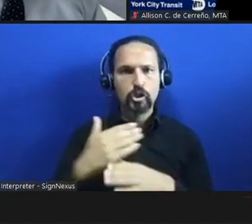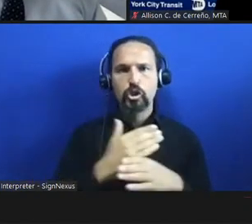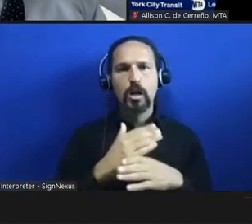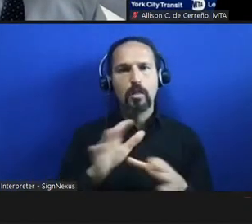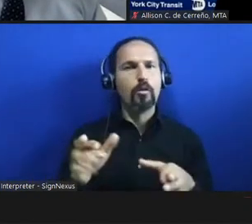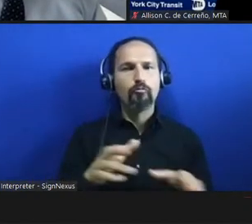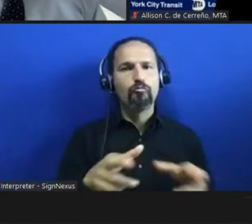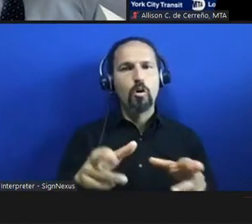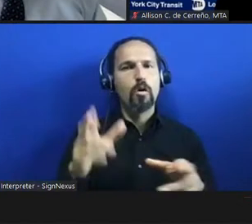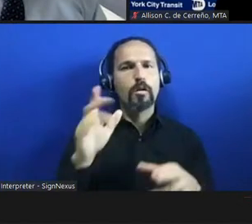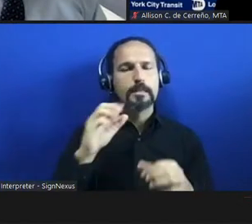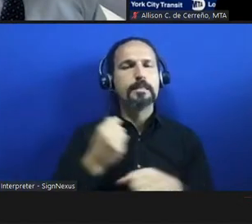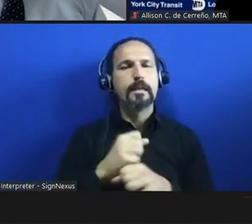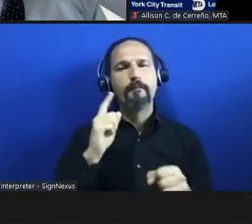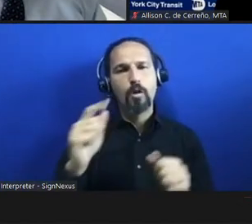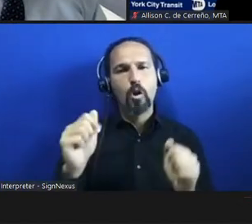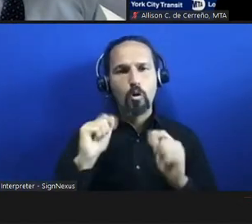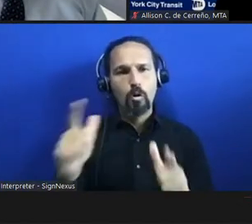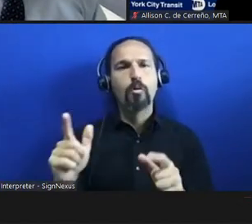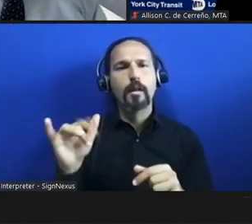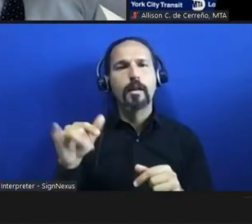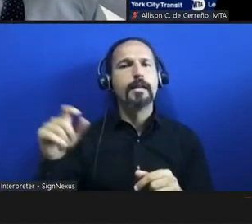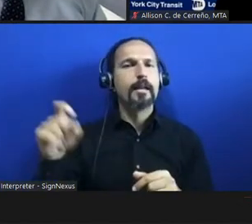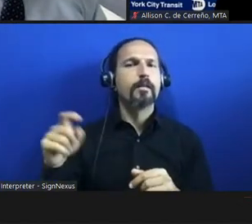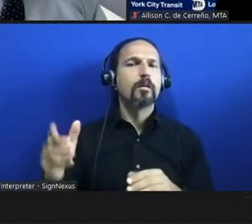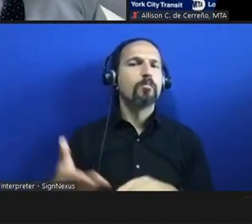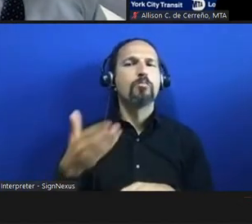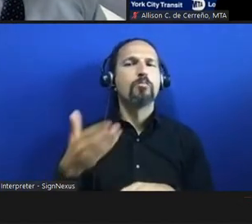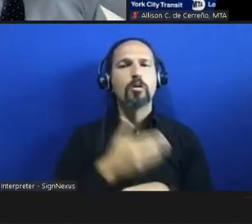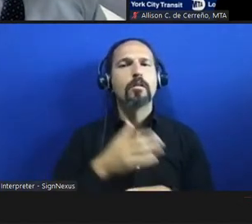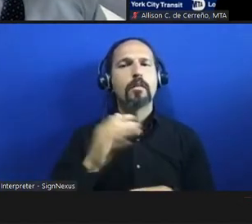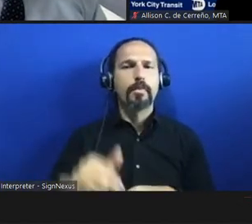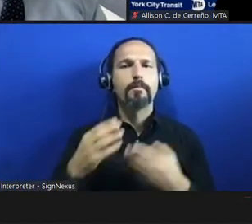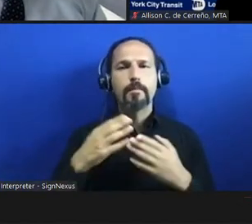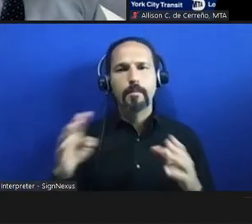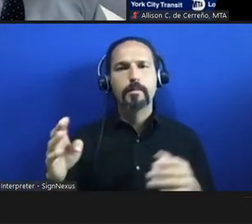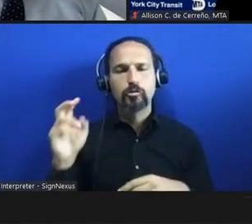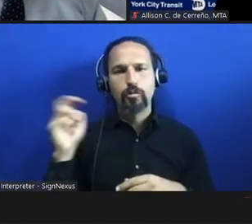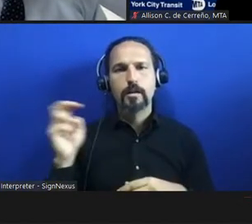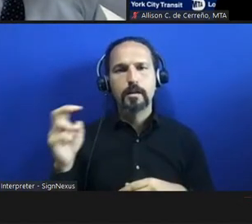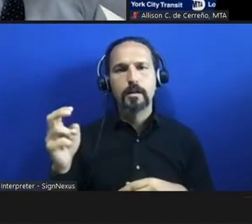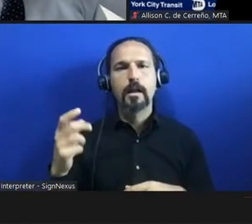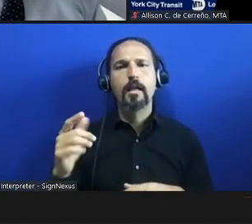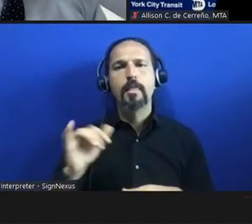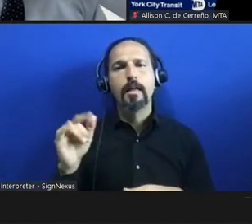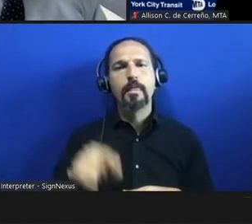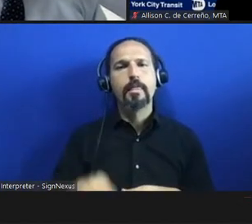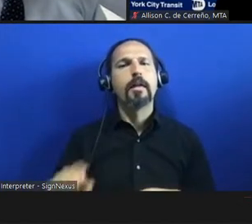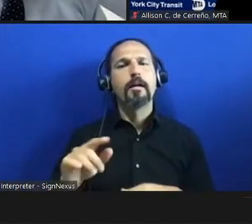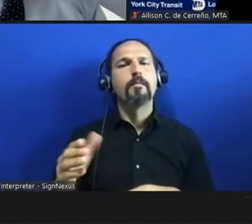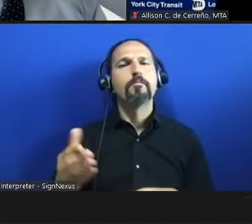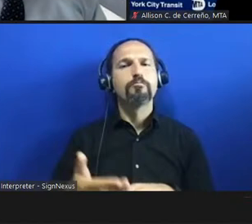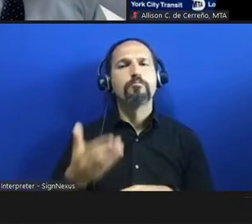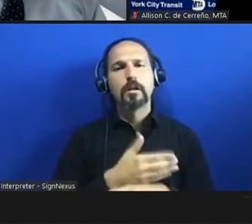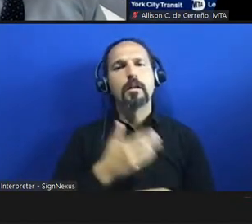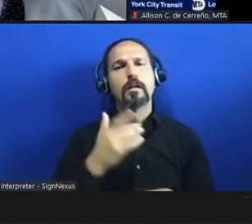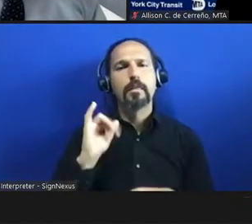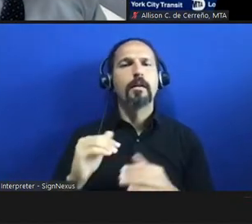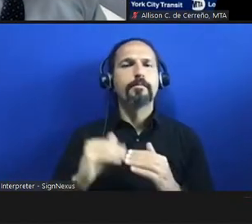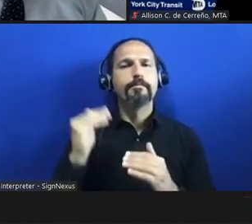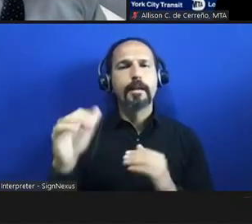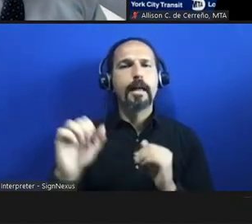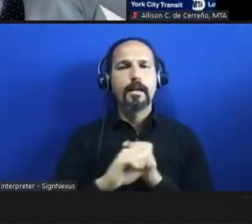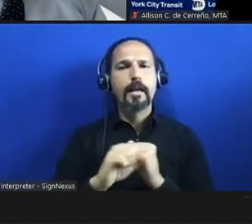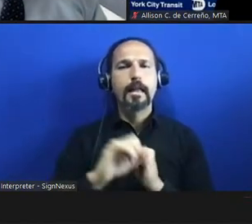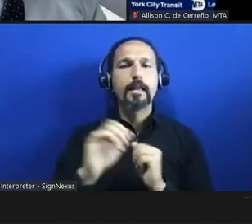roadways and make them safer for all as well as a need to improve public transportation however much like the city's ramping up of its overzels campaign